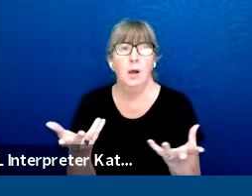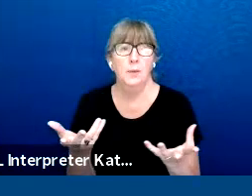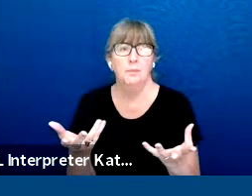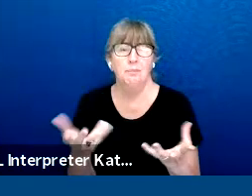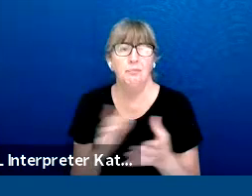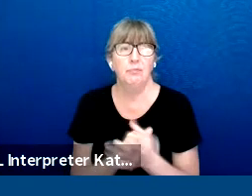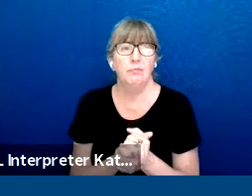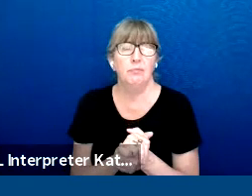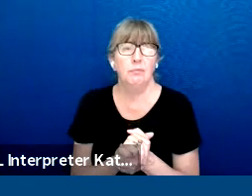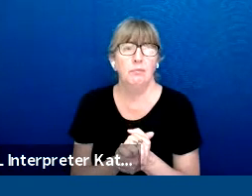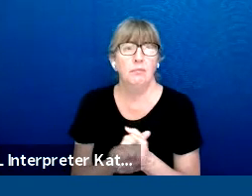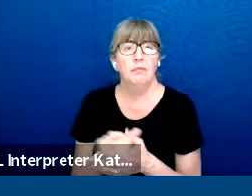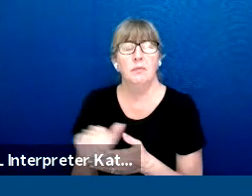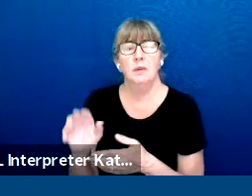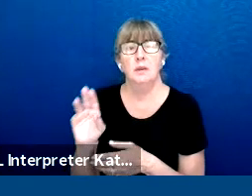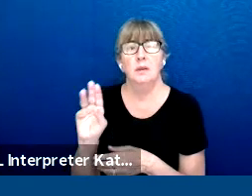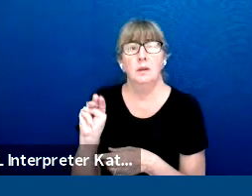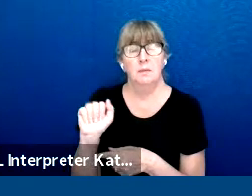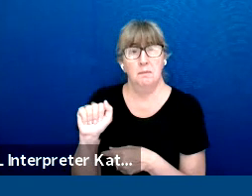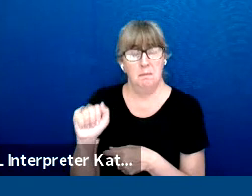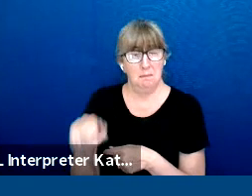So the maps are updated